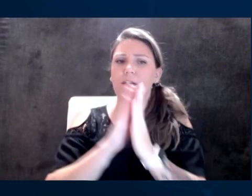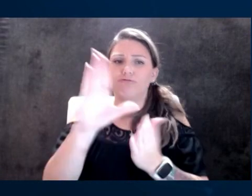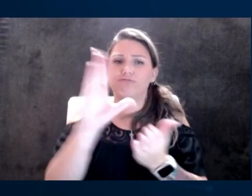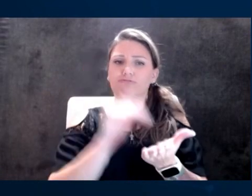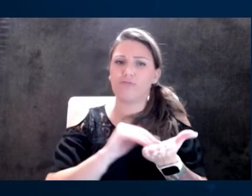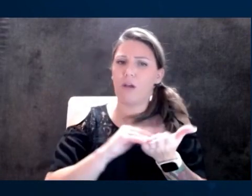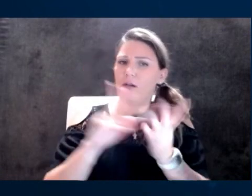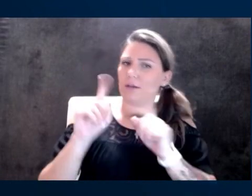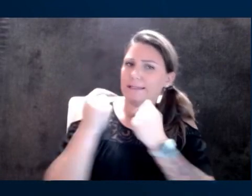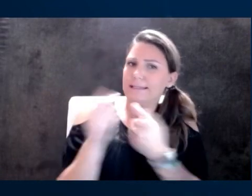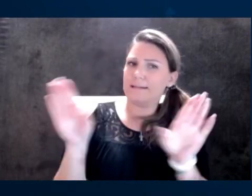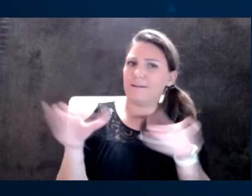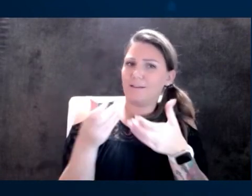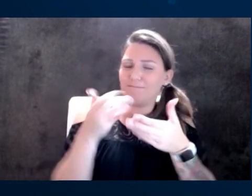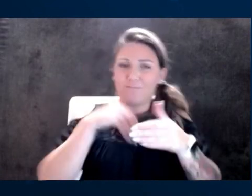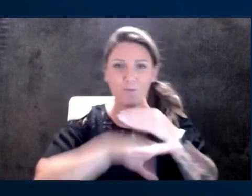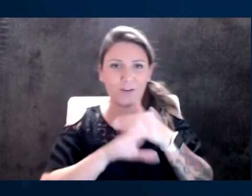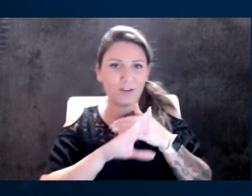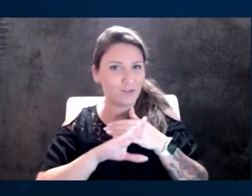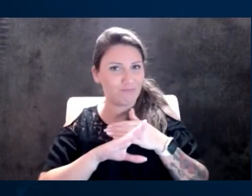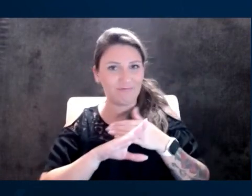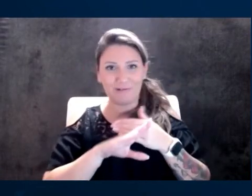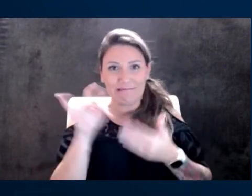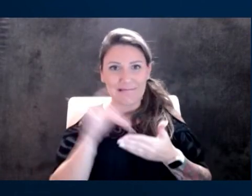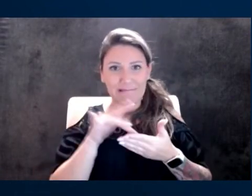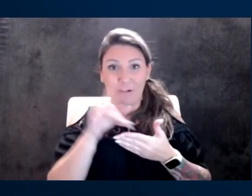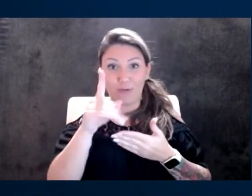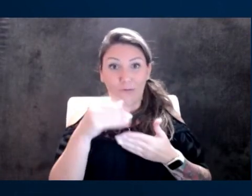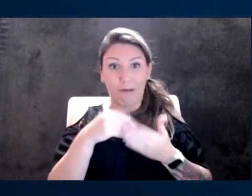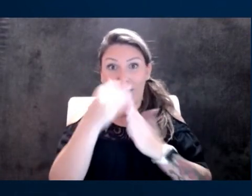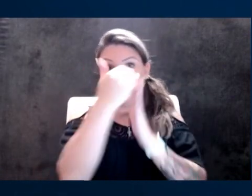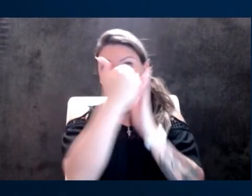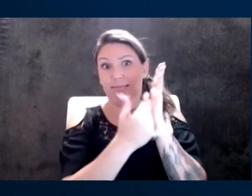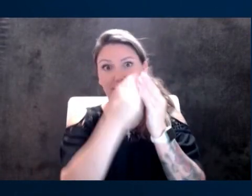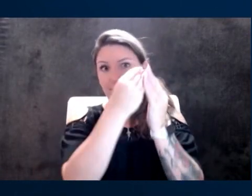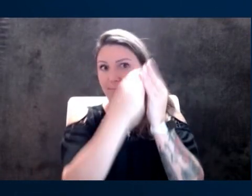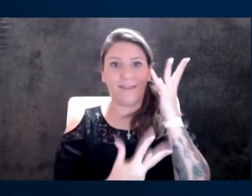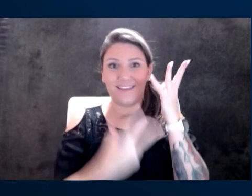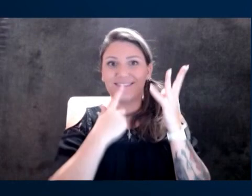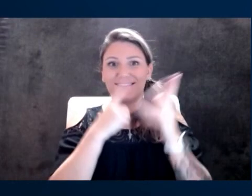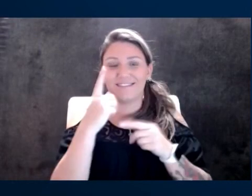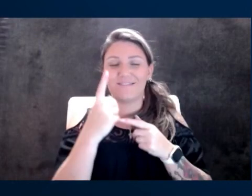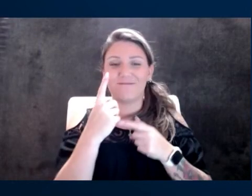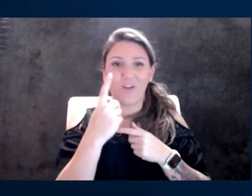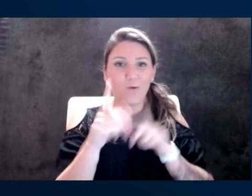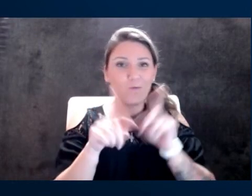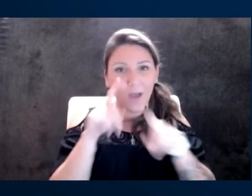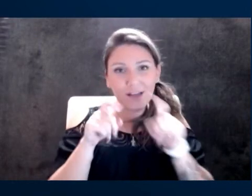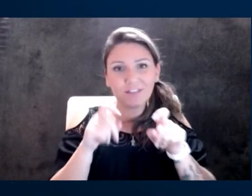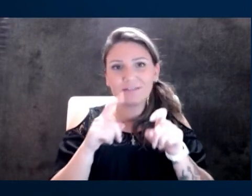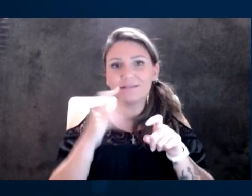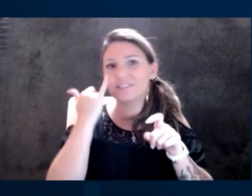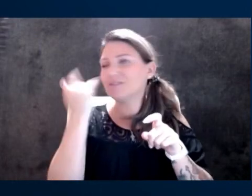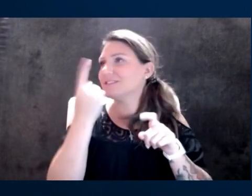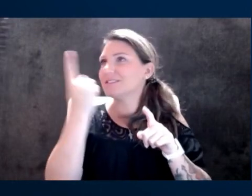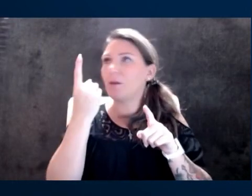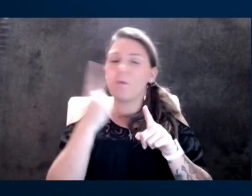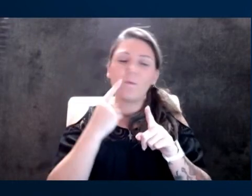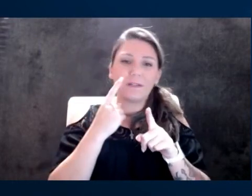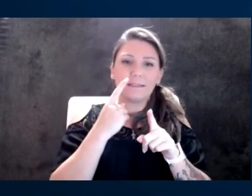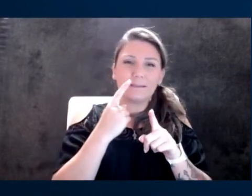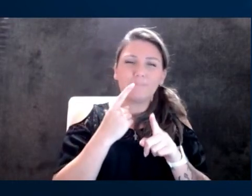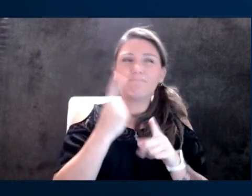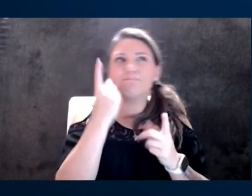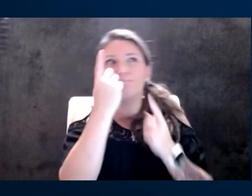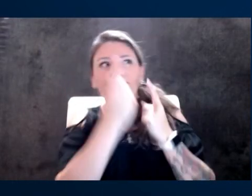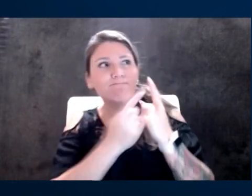entering into a trial? You must have had a list of questions you had, but what if somebody was considering entering a trial, what